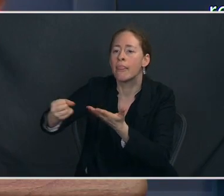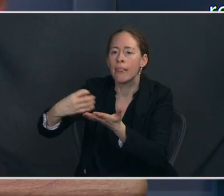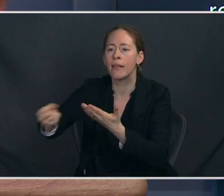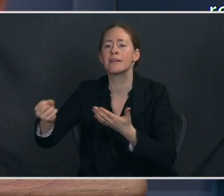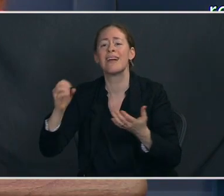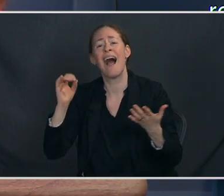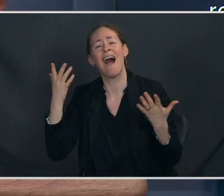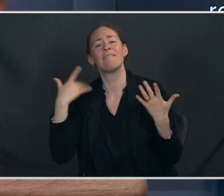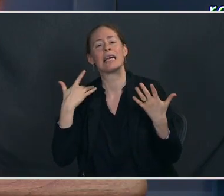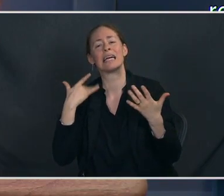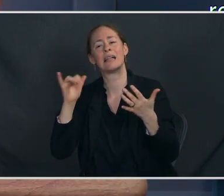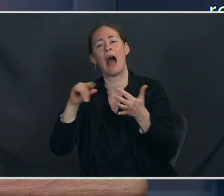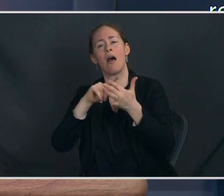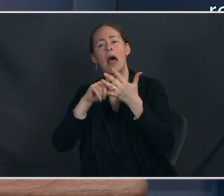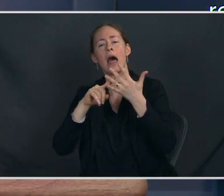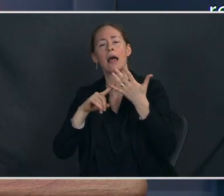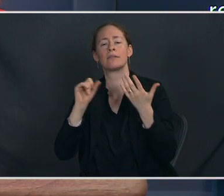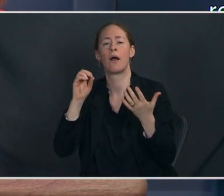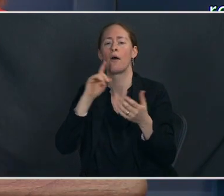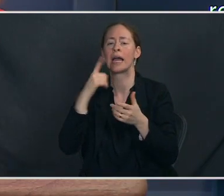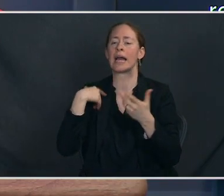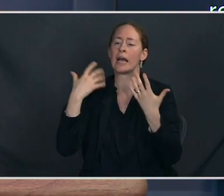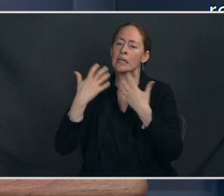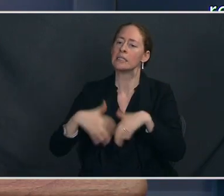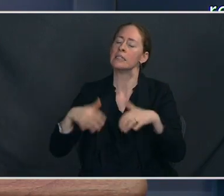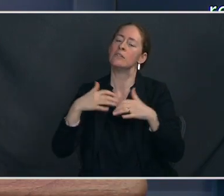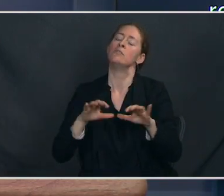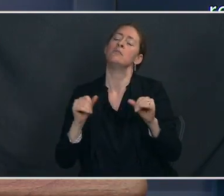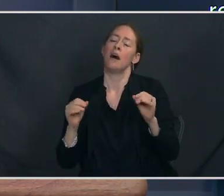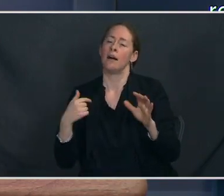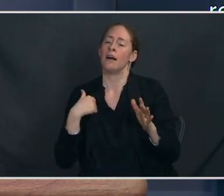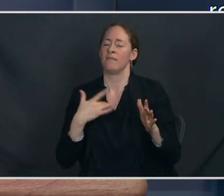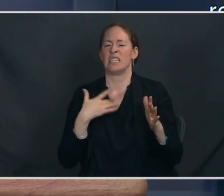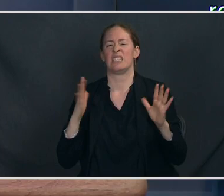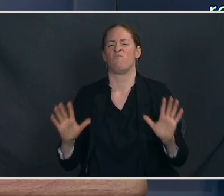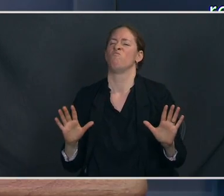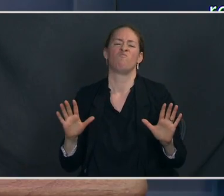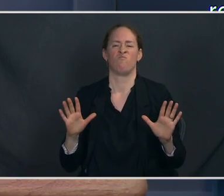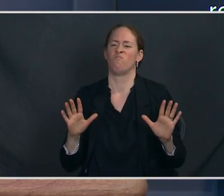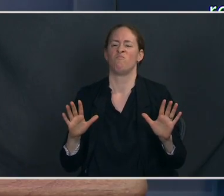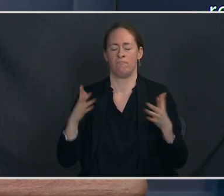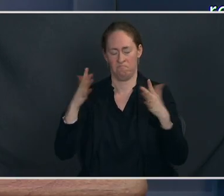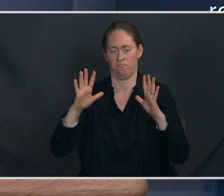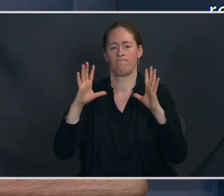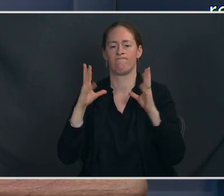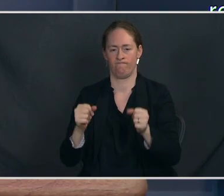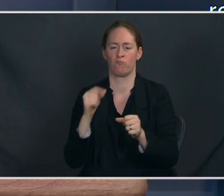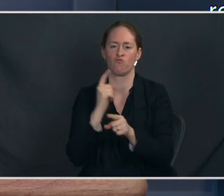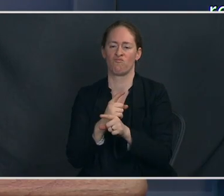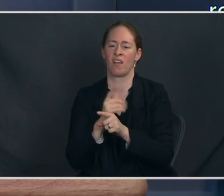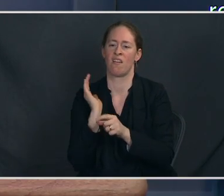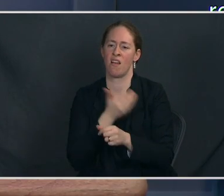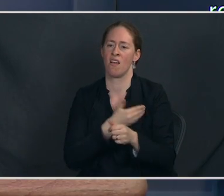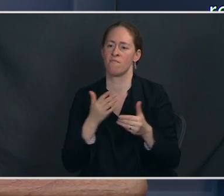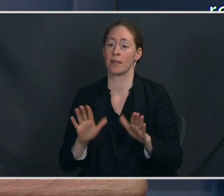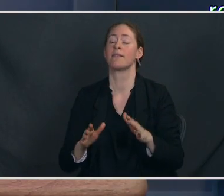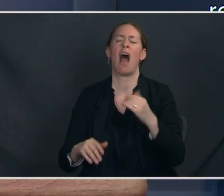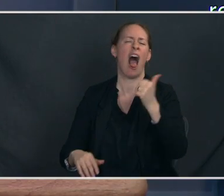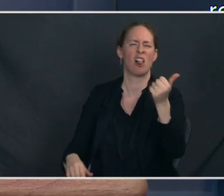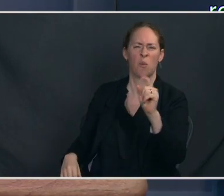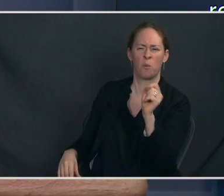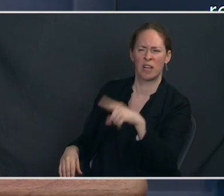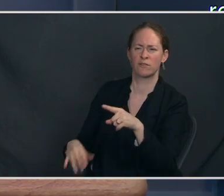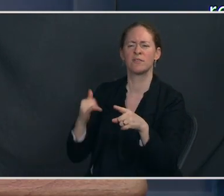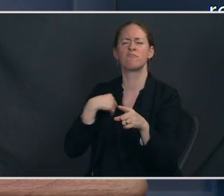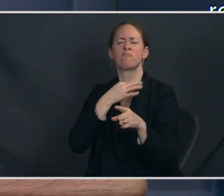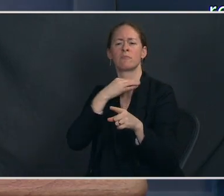operational task that our team has undertaken. Go ahead. Mario. Thanks, Jen. Senator Schumer last night said that he